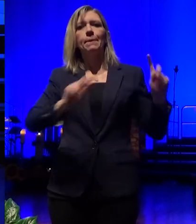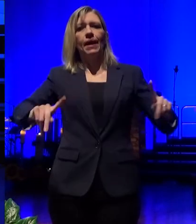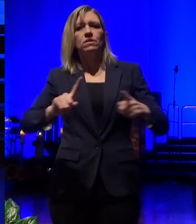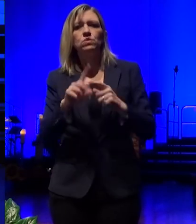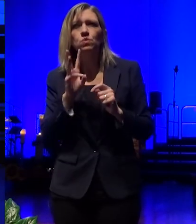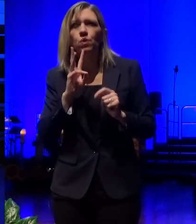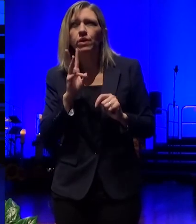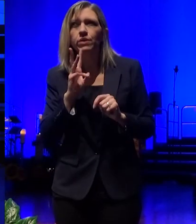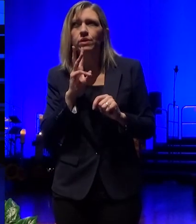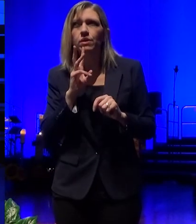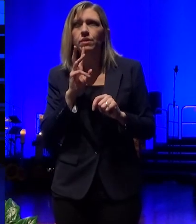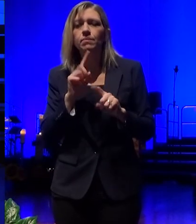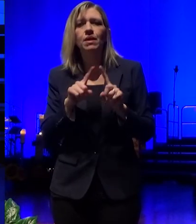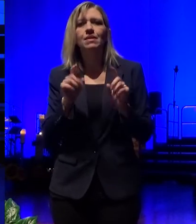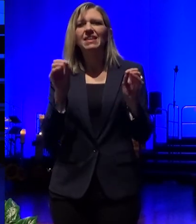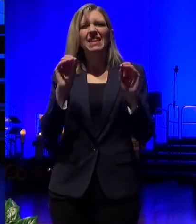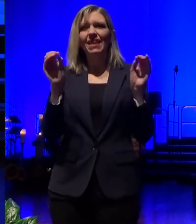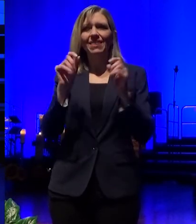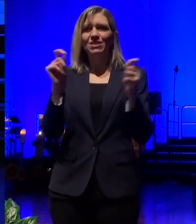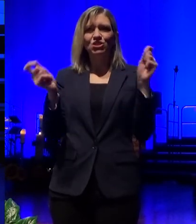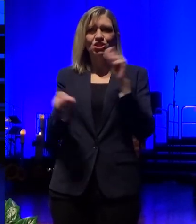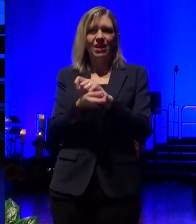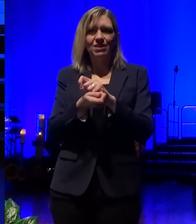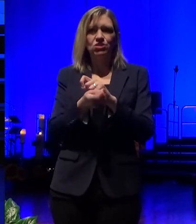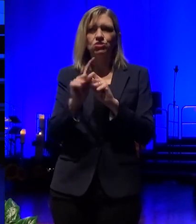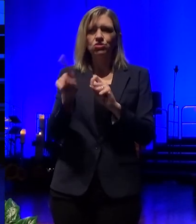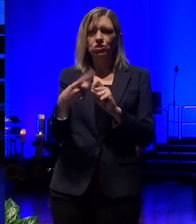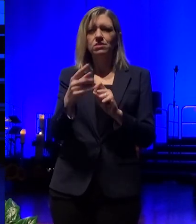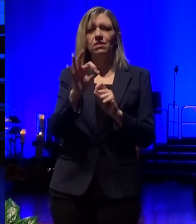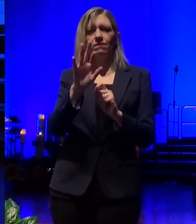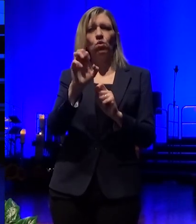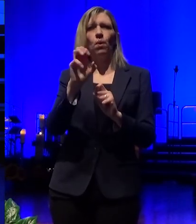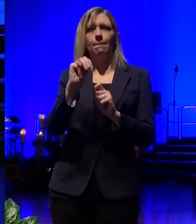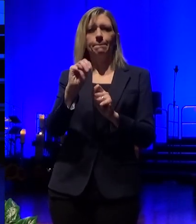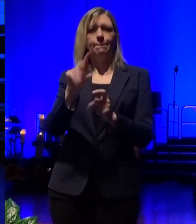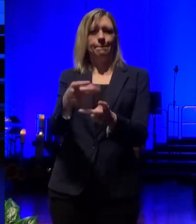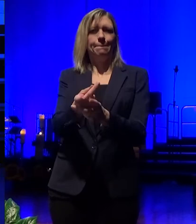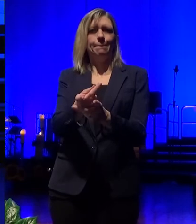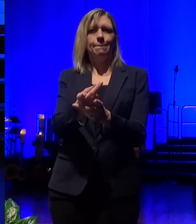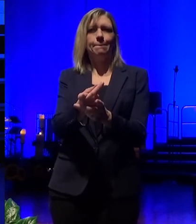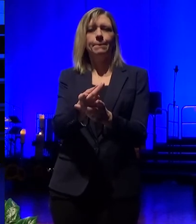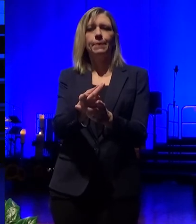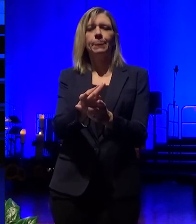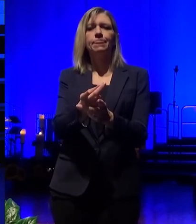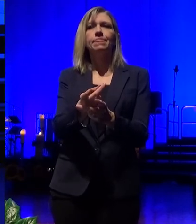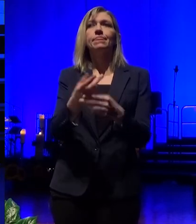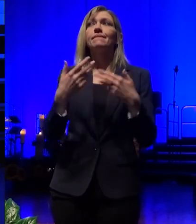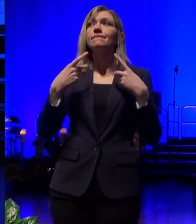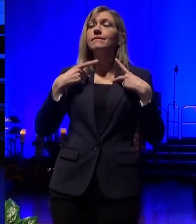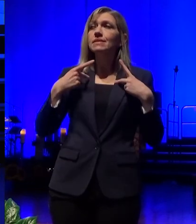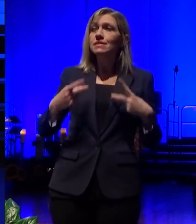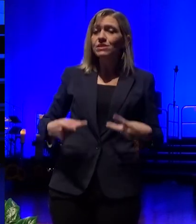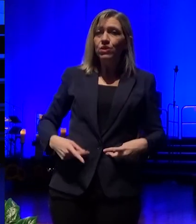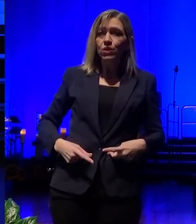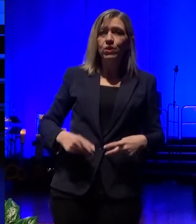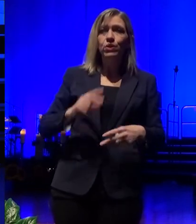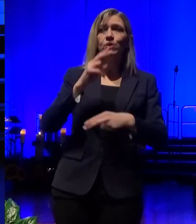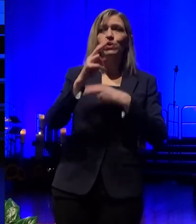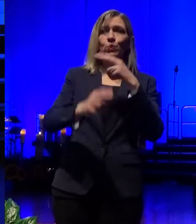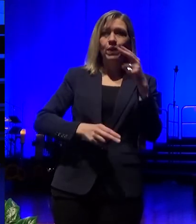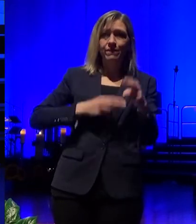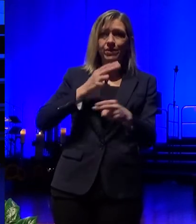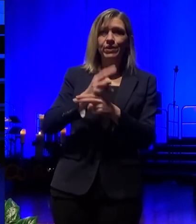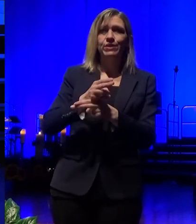water, yet nothing would have changed about it but form. He says, the physical universe